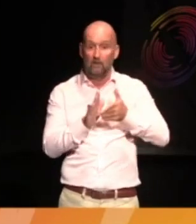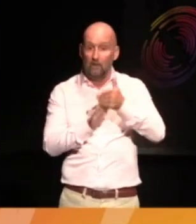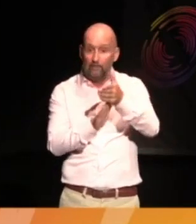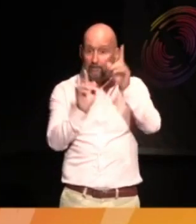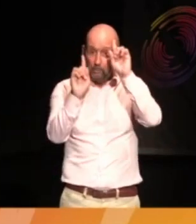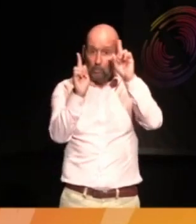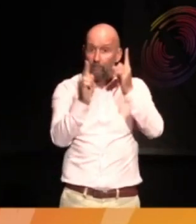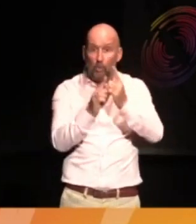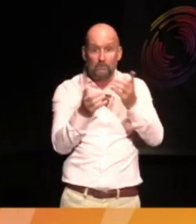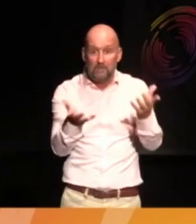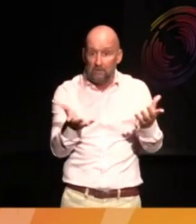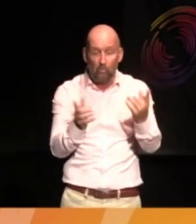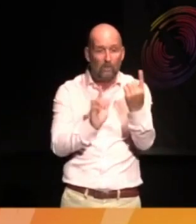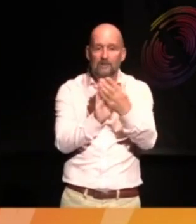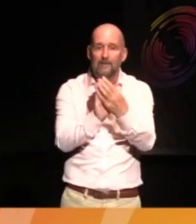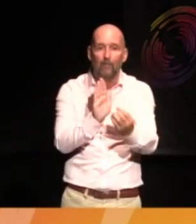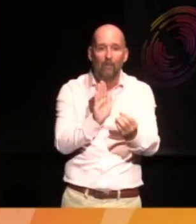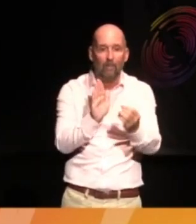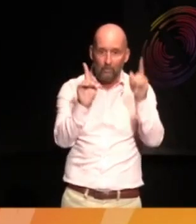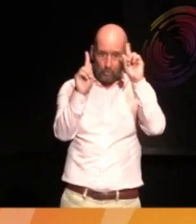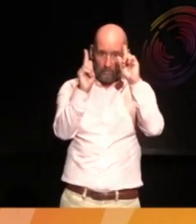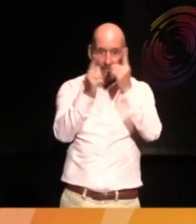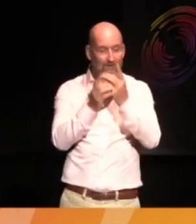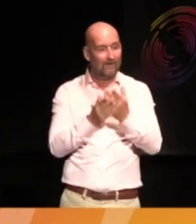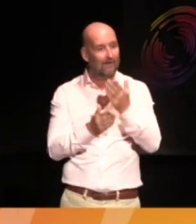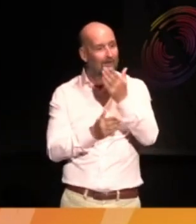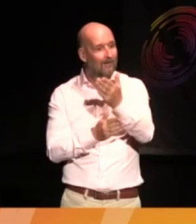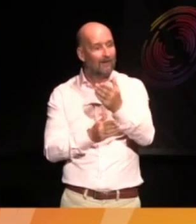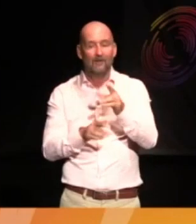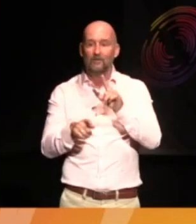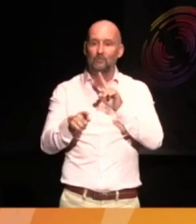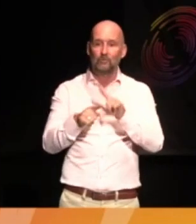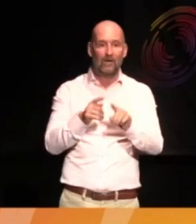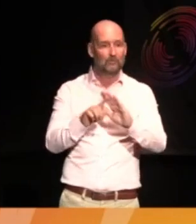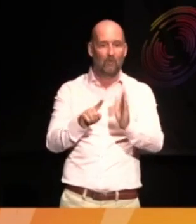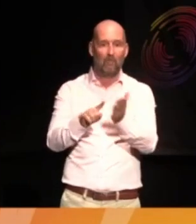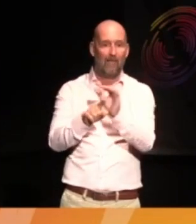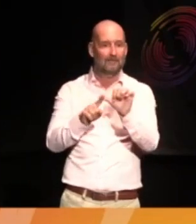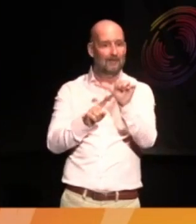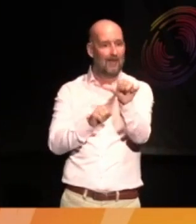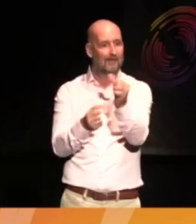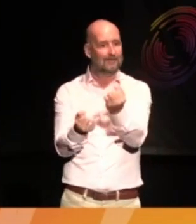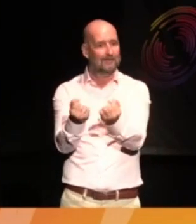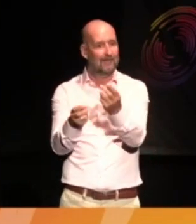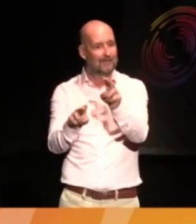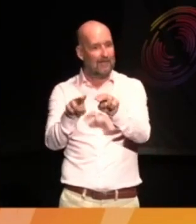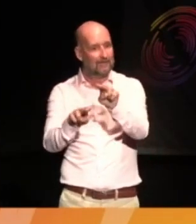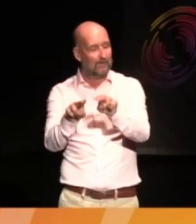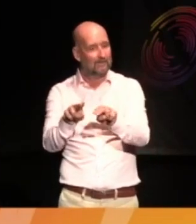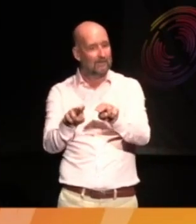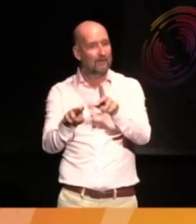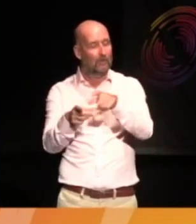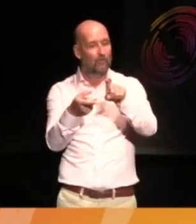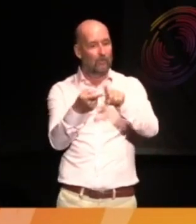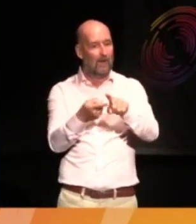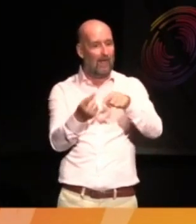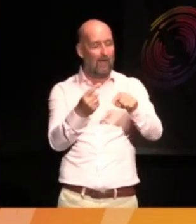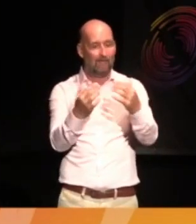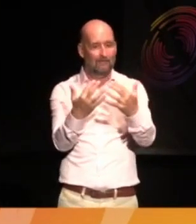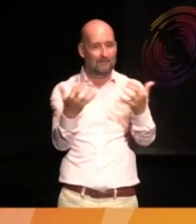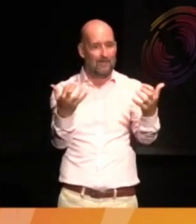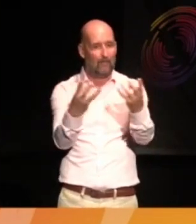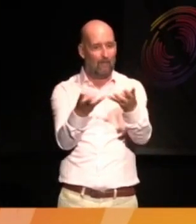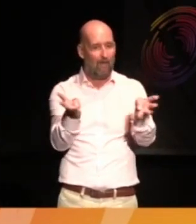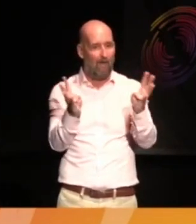university, for example, and you're trying to ace the next test. You need to be able to rely on those within your seminar